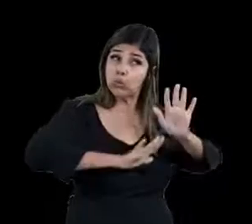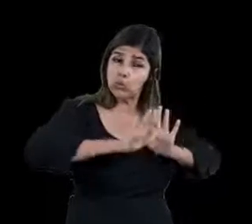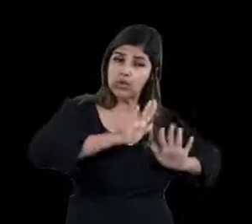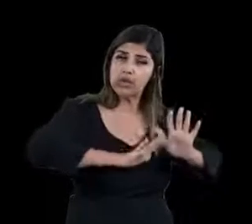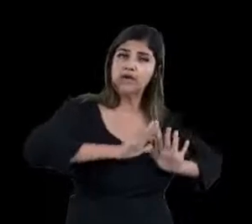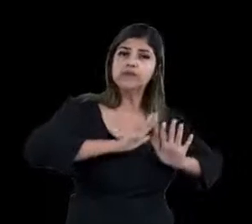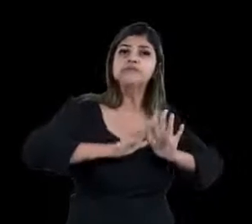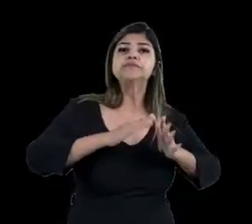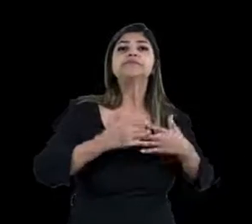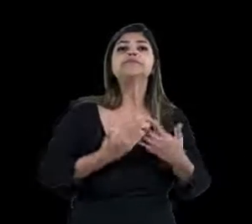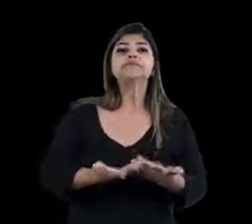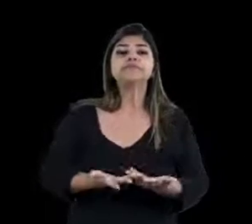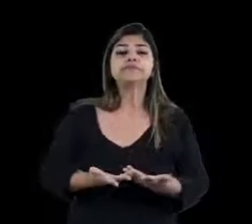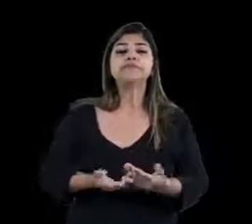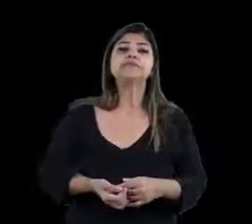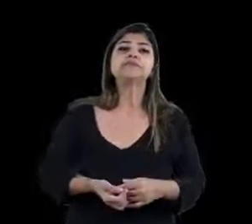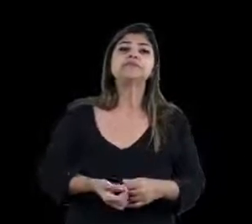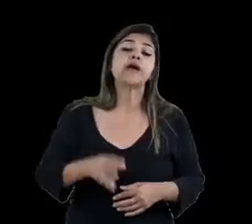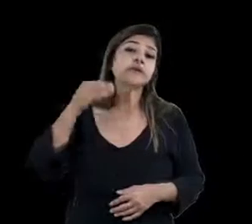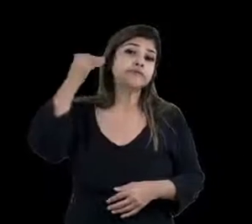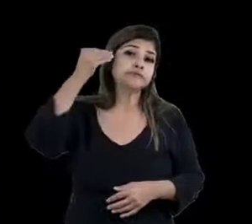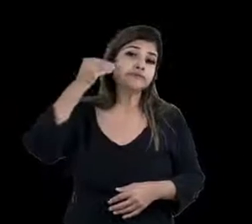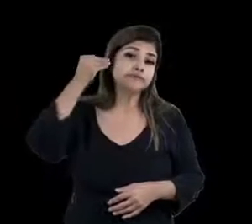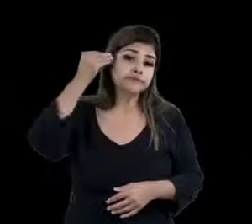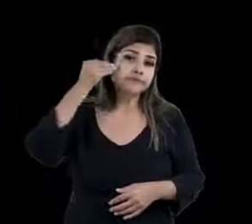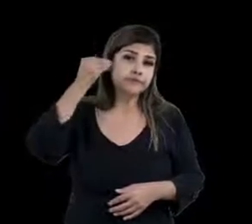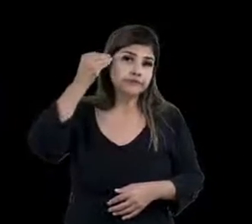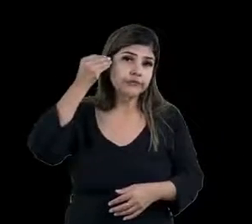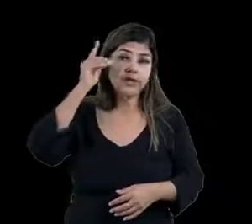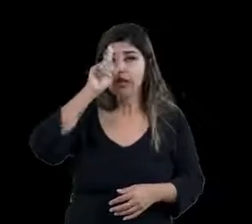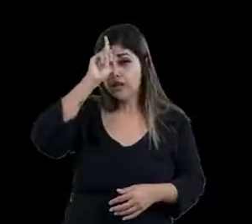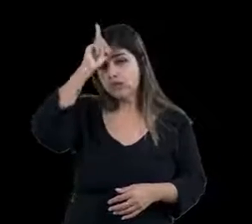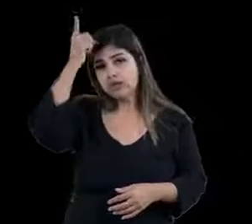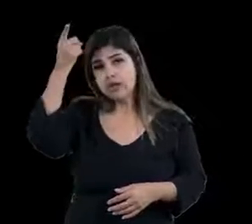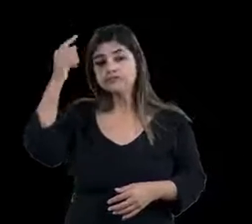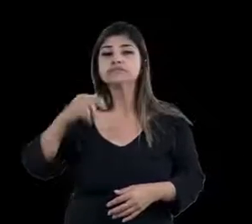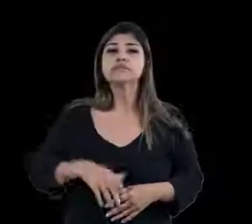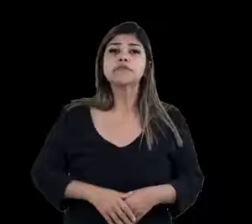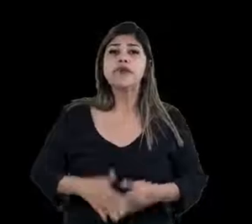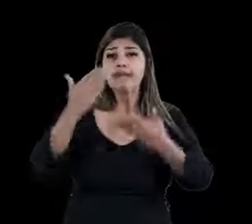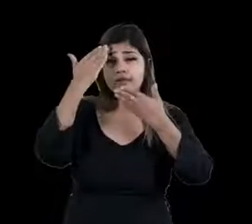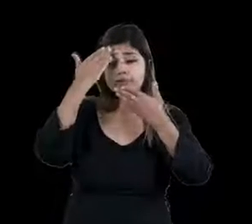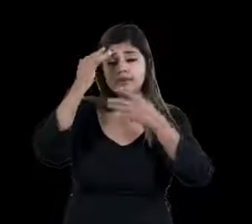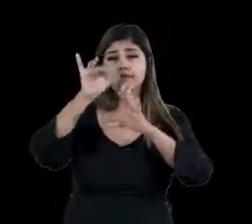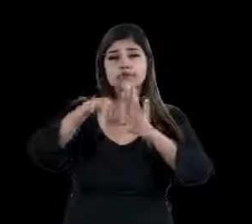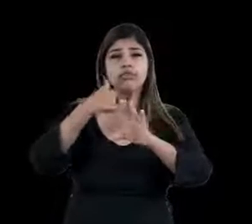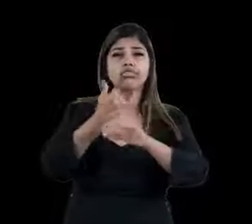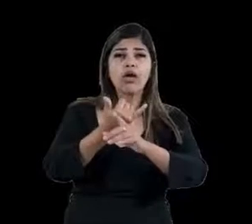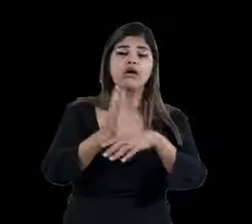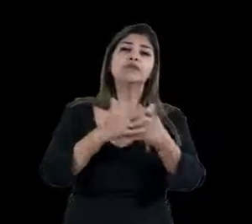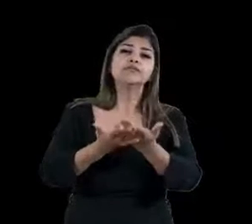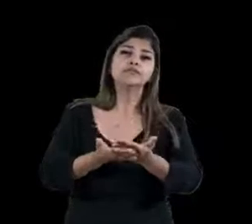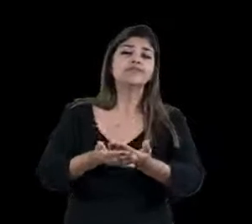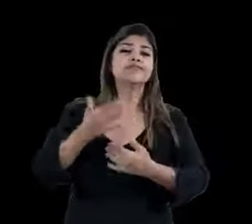fire. That was our experience with the four natural elements. Thank you for the invitation.